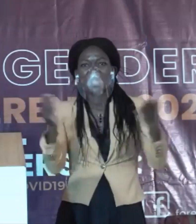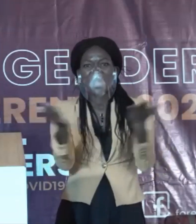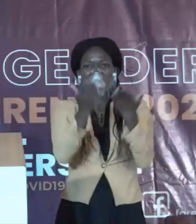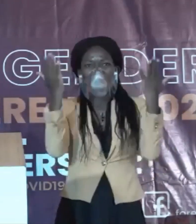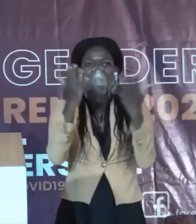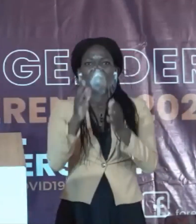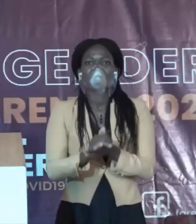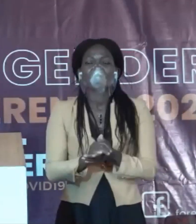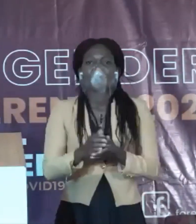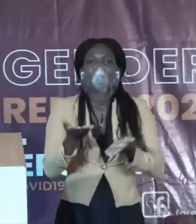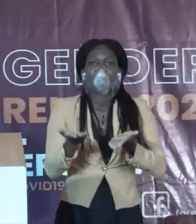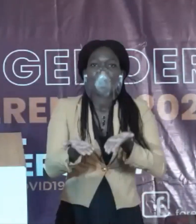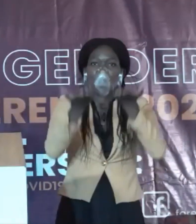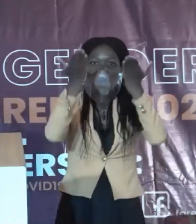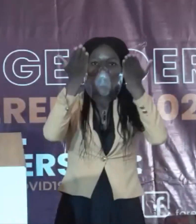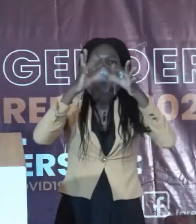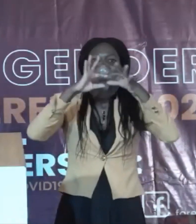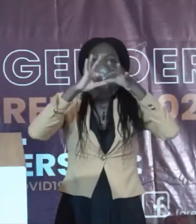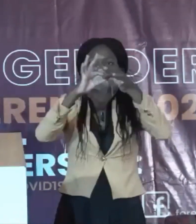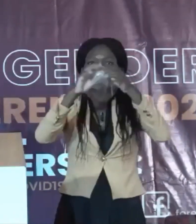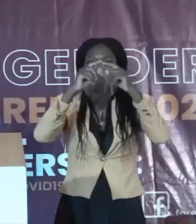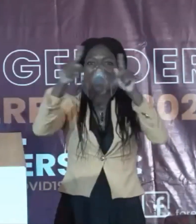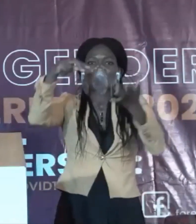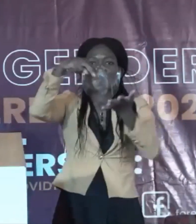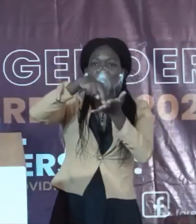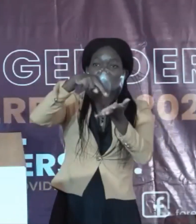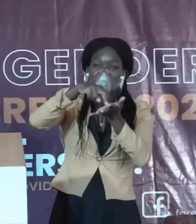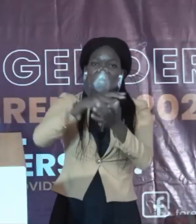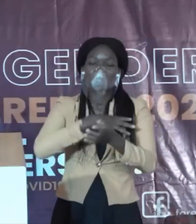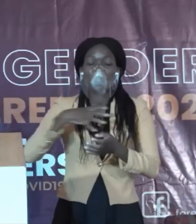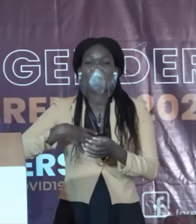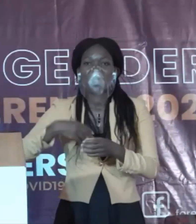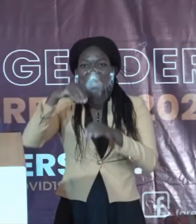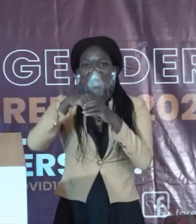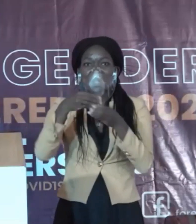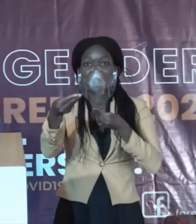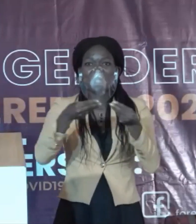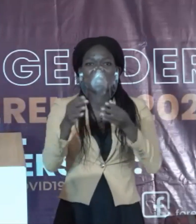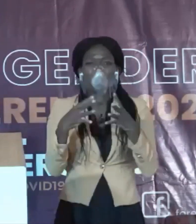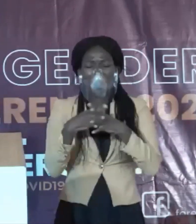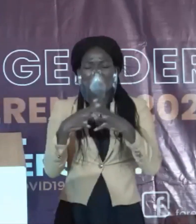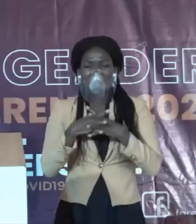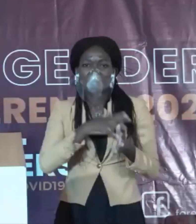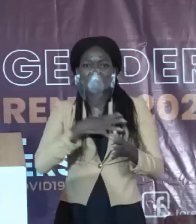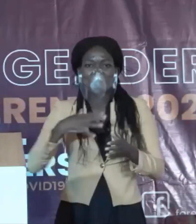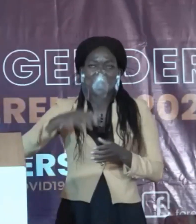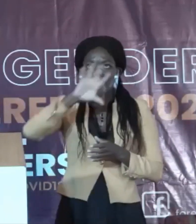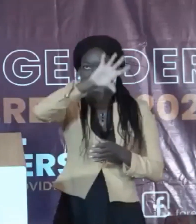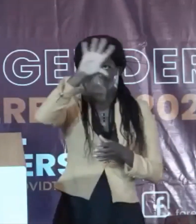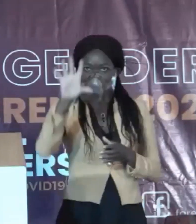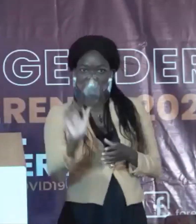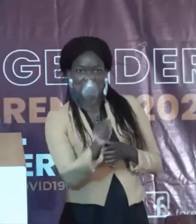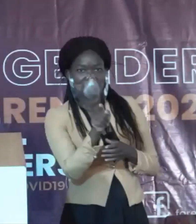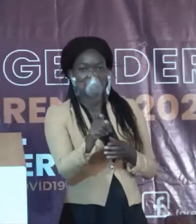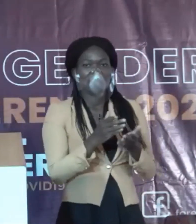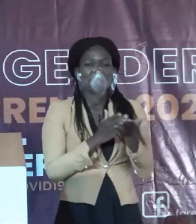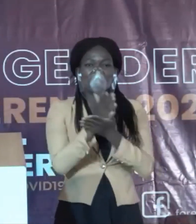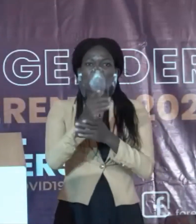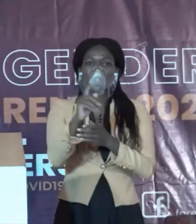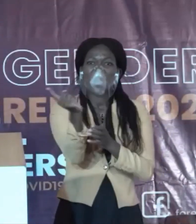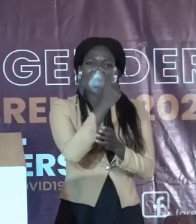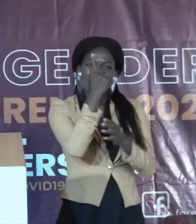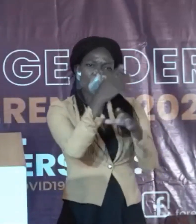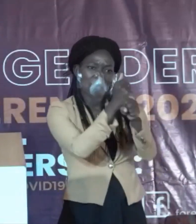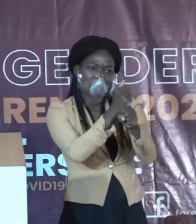promote, link, and represent women in business, especially women in Africa, through their national